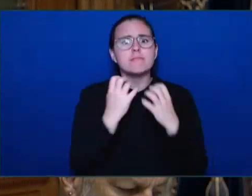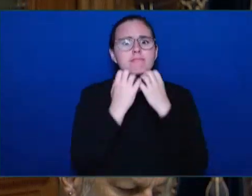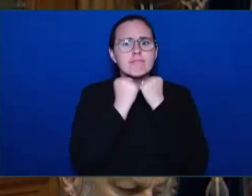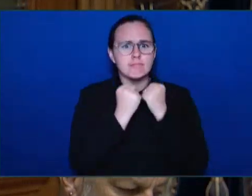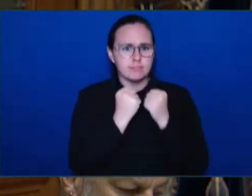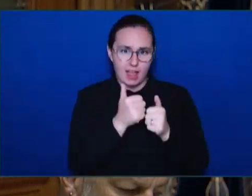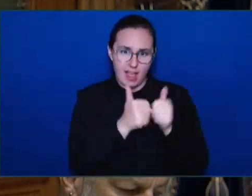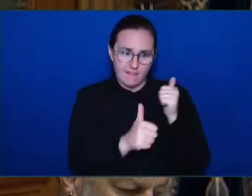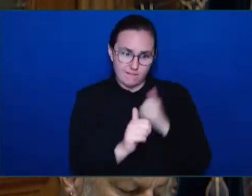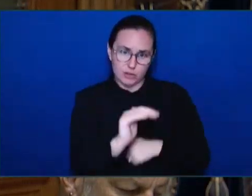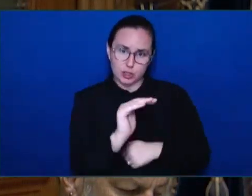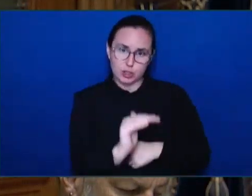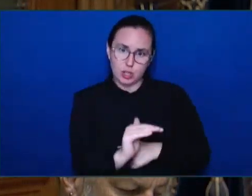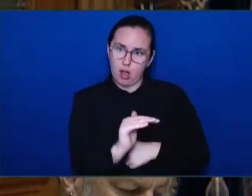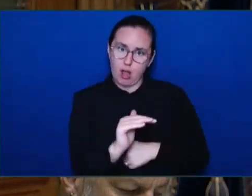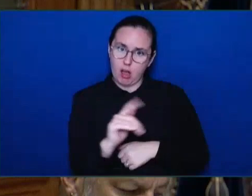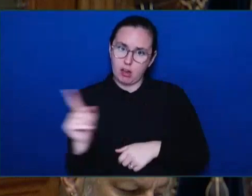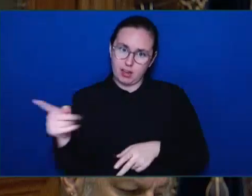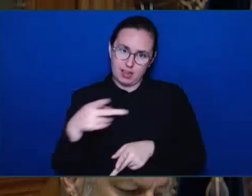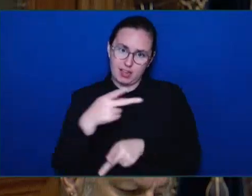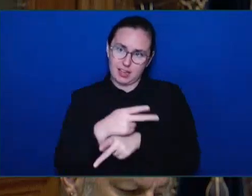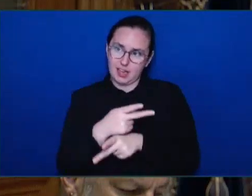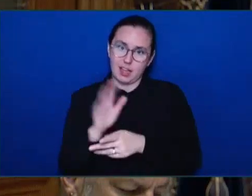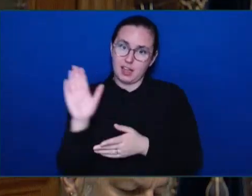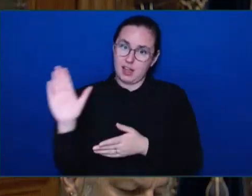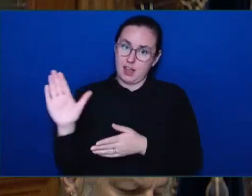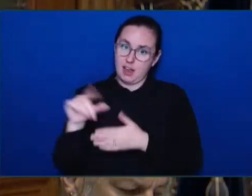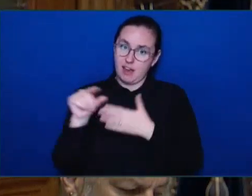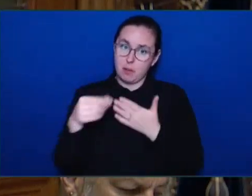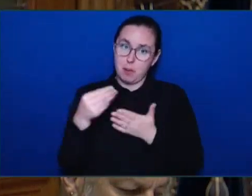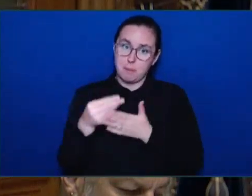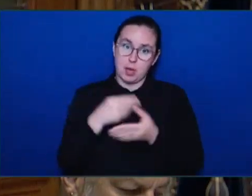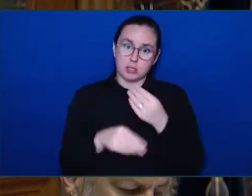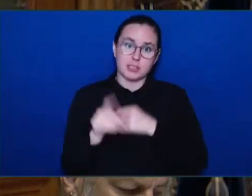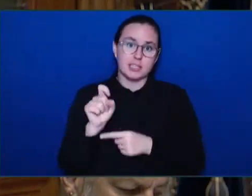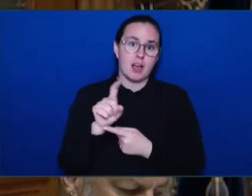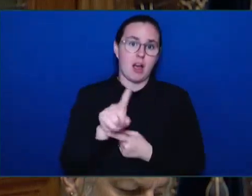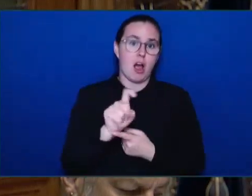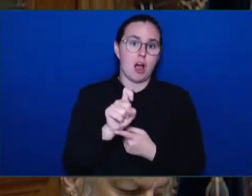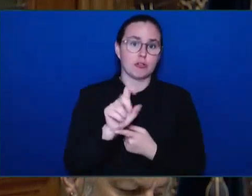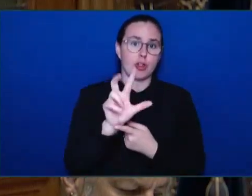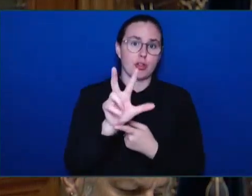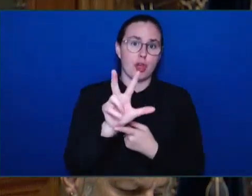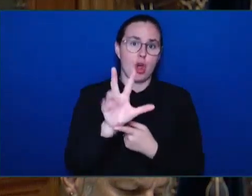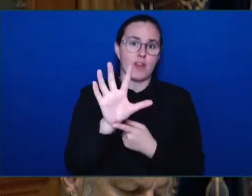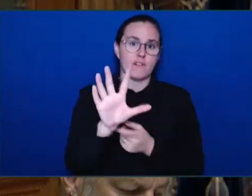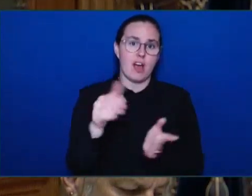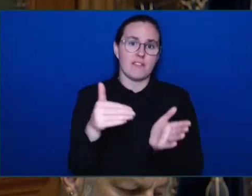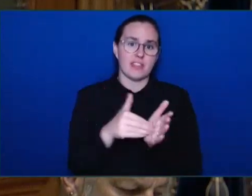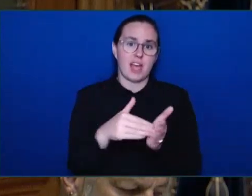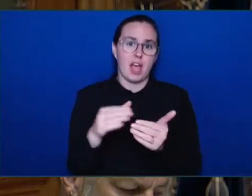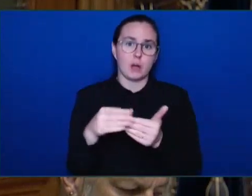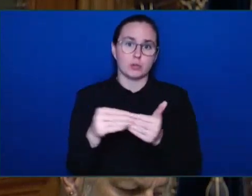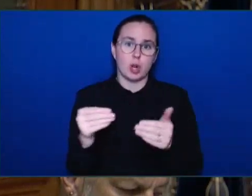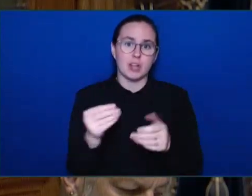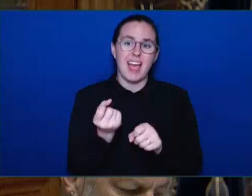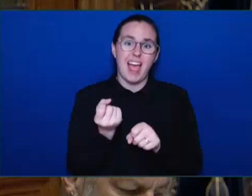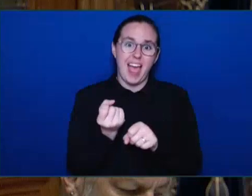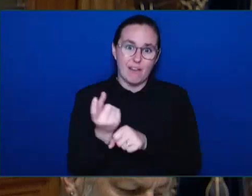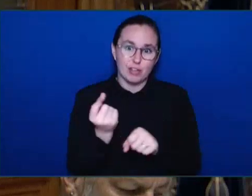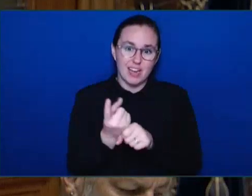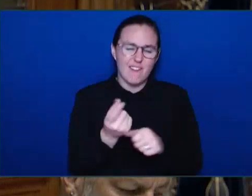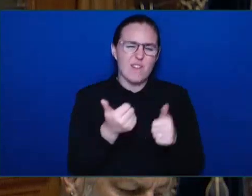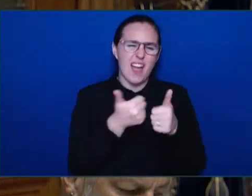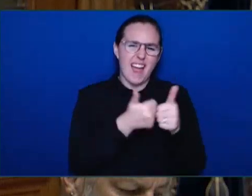$135,000 per year per child. If we want to keep children with their families, let's take a significant portion of that